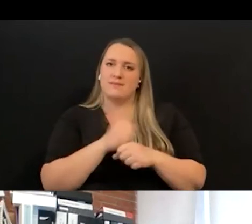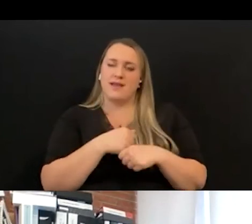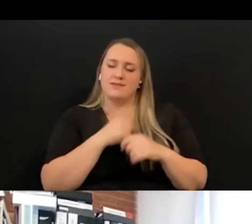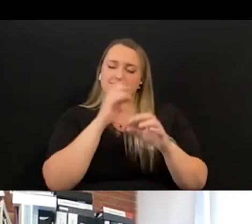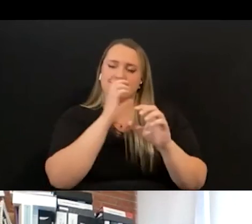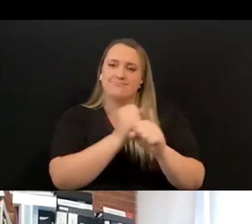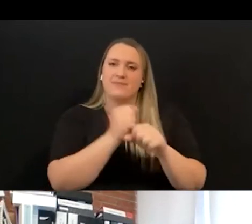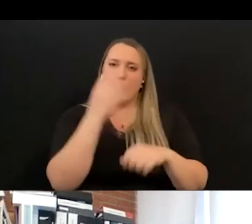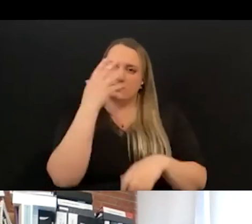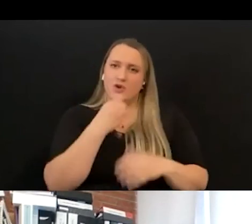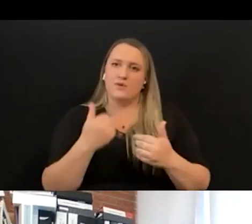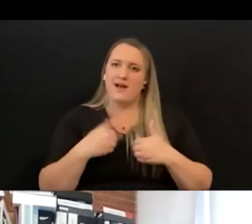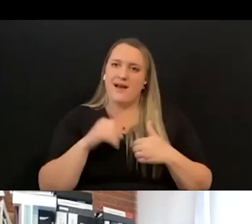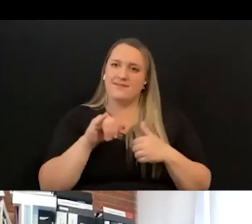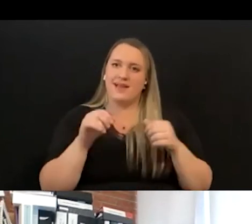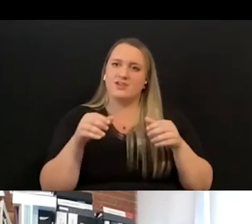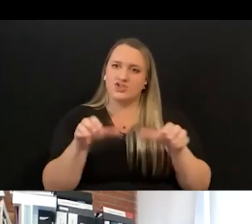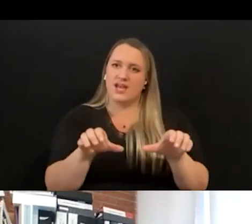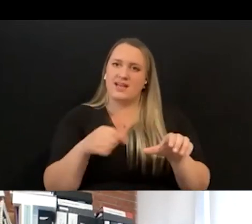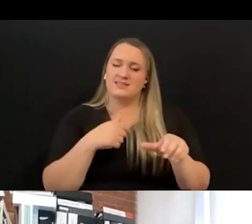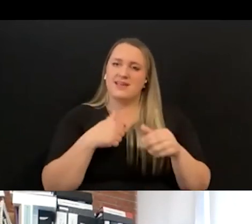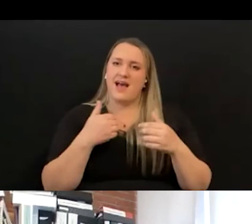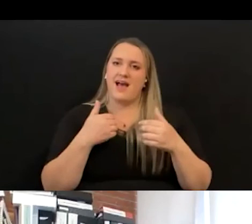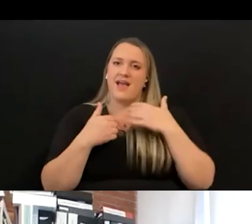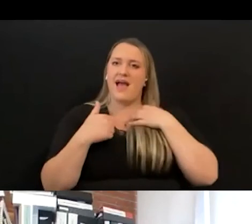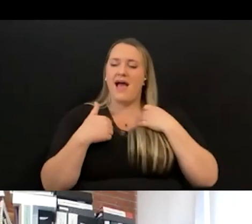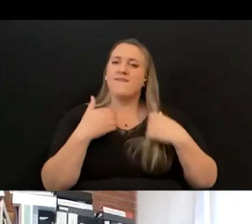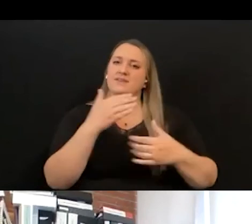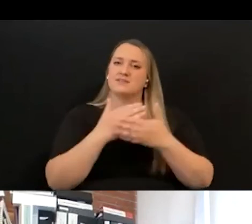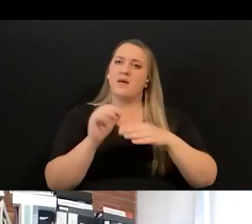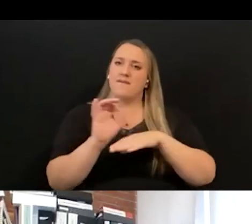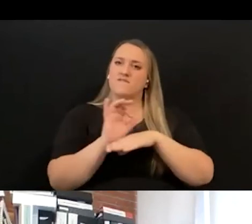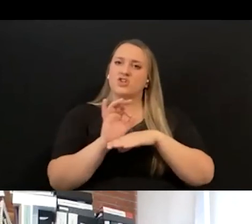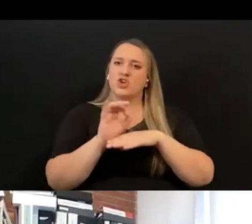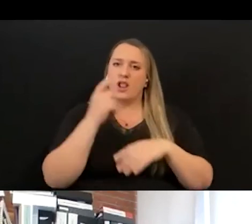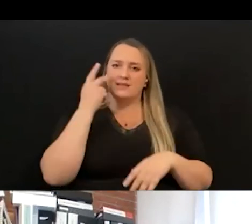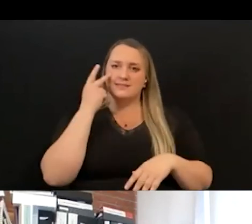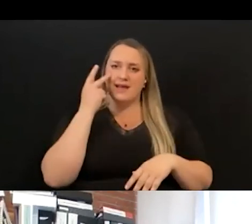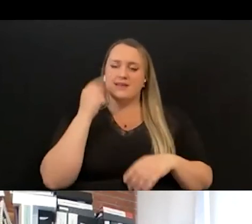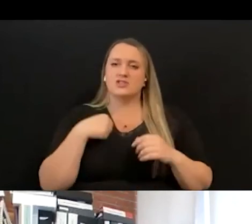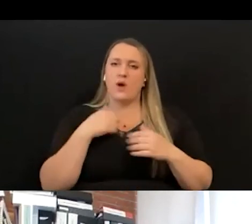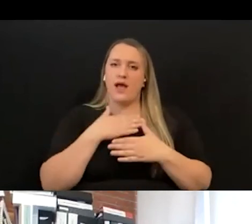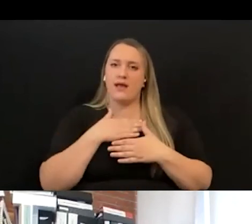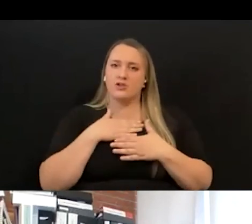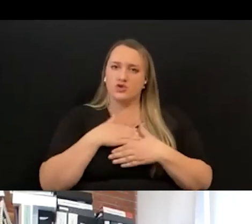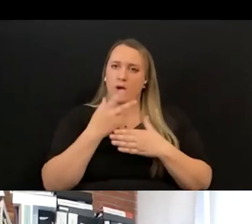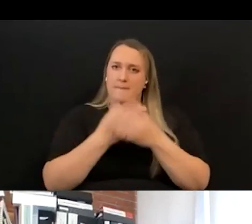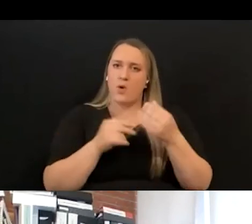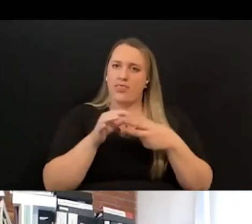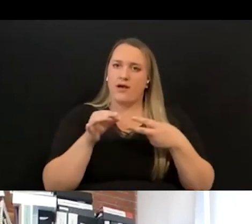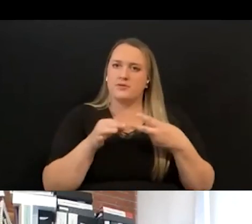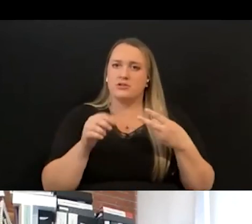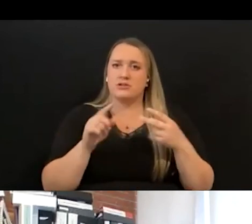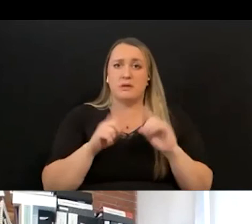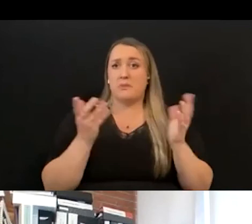to have that chance. I have a little functional sight, so I really enjoyed that kind of both and option. But other than that,